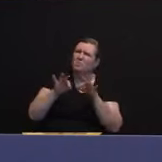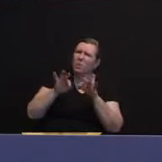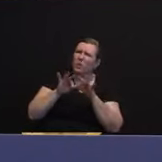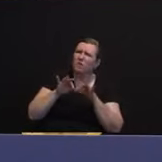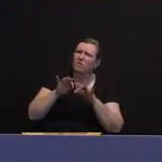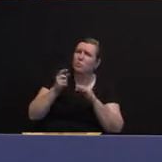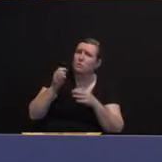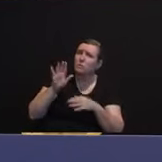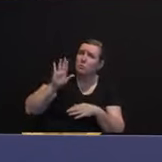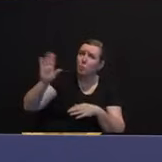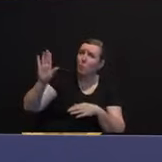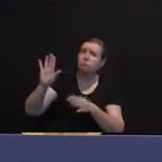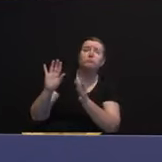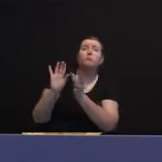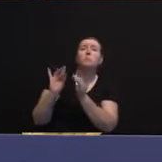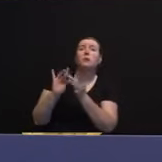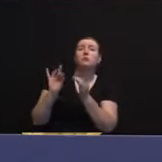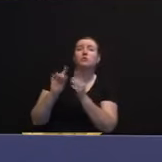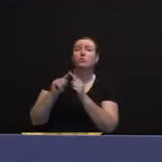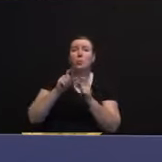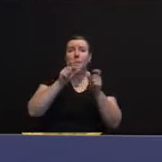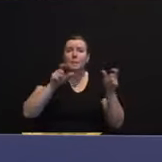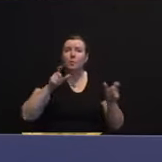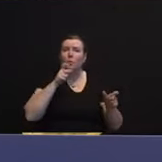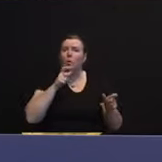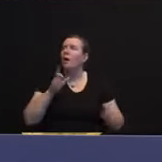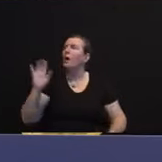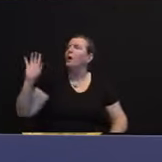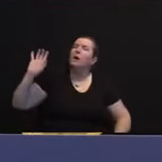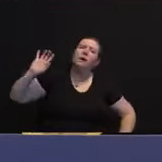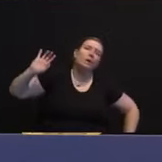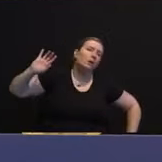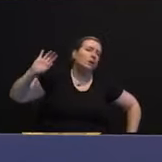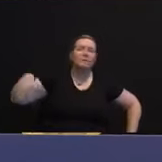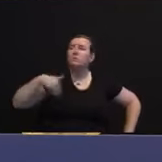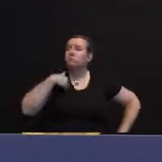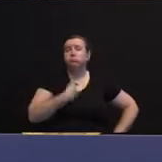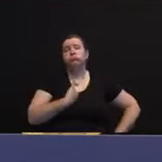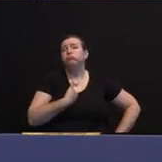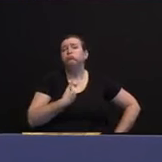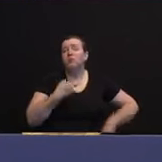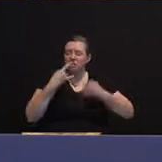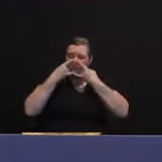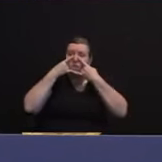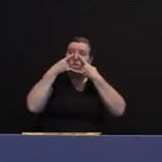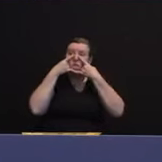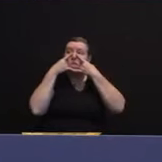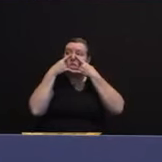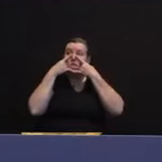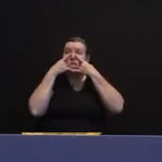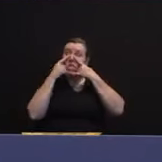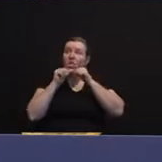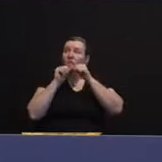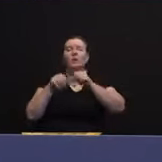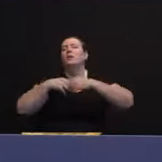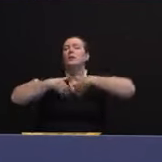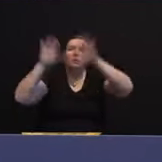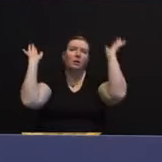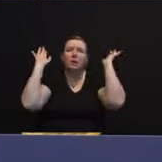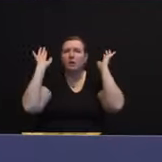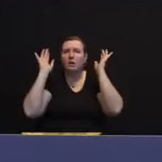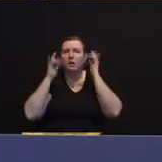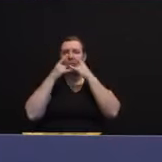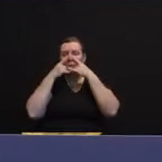people who apparently are tired of wearing the mask over their nose as well as their mouth? They think it's uncomfortable